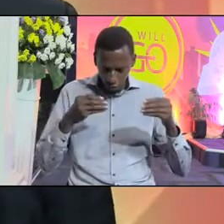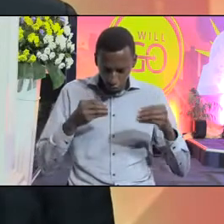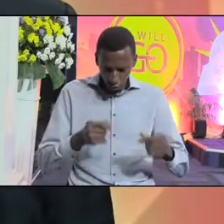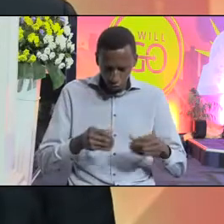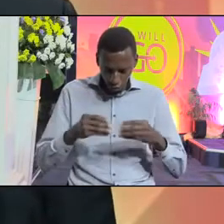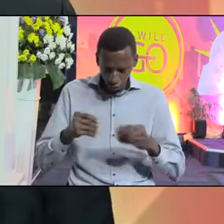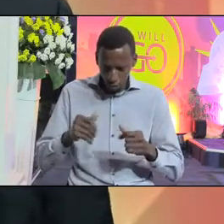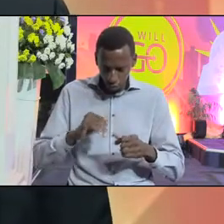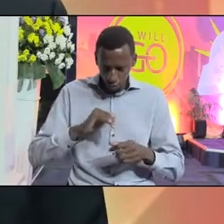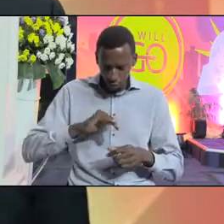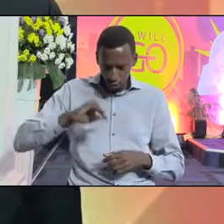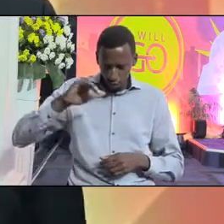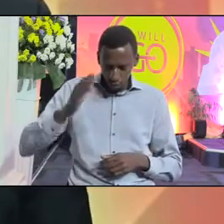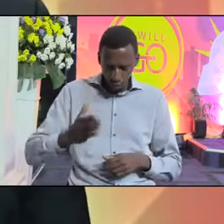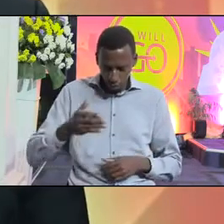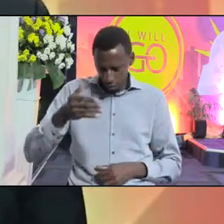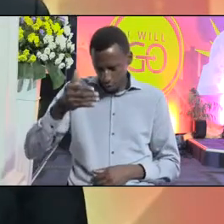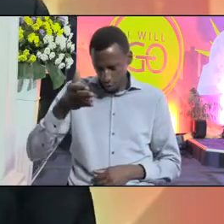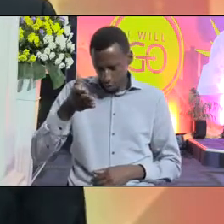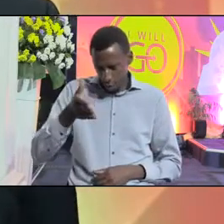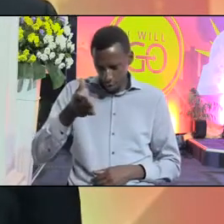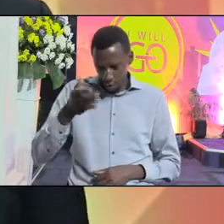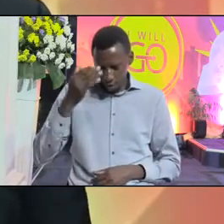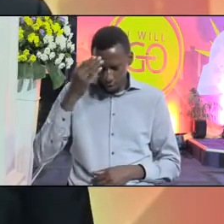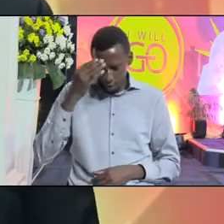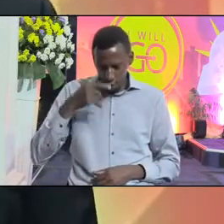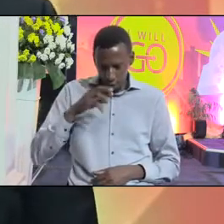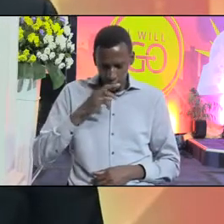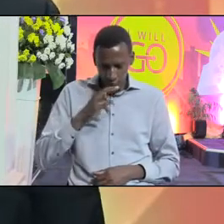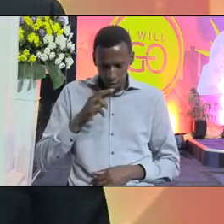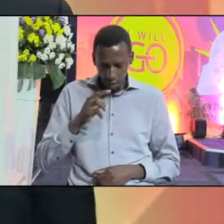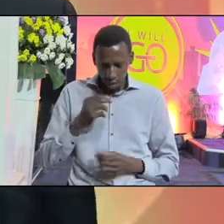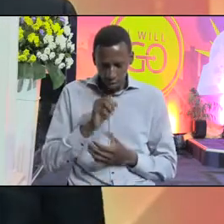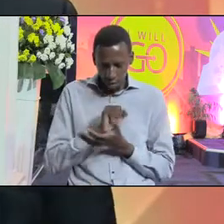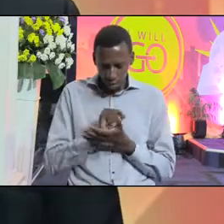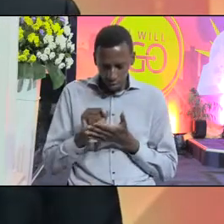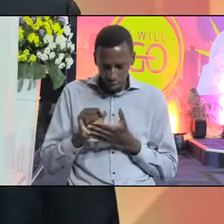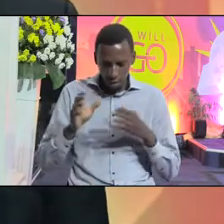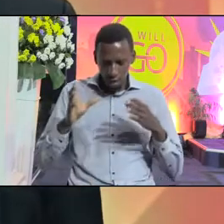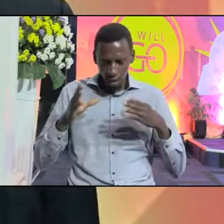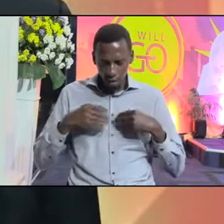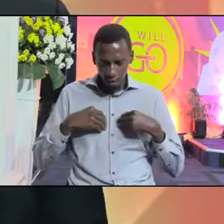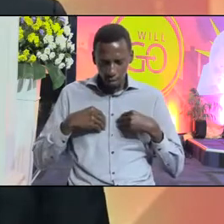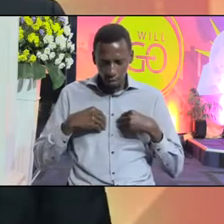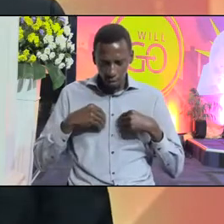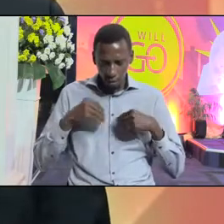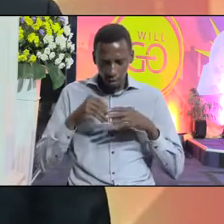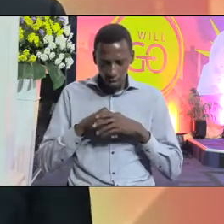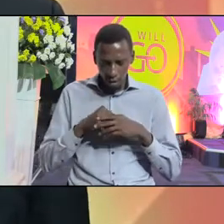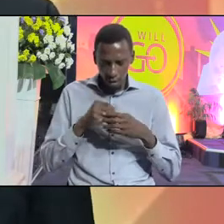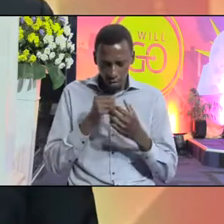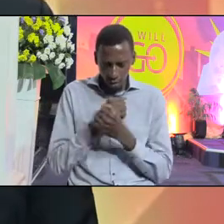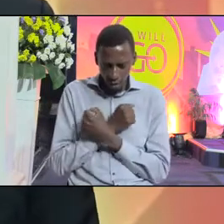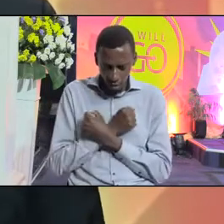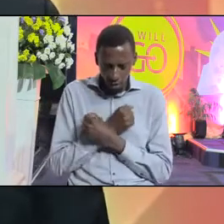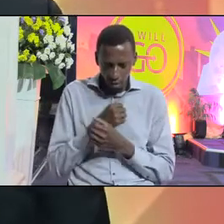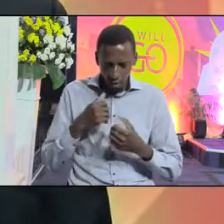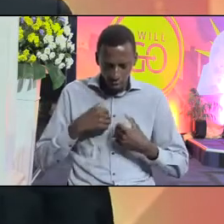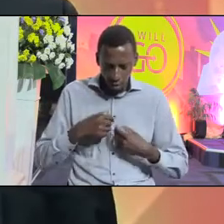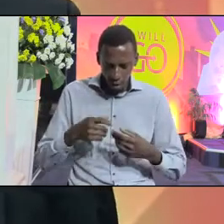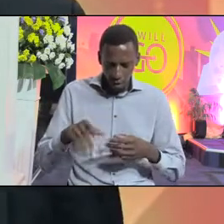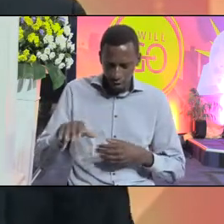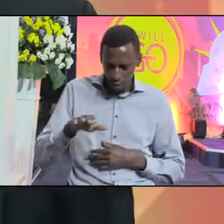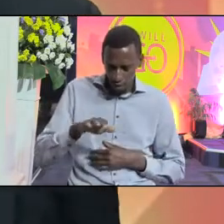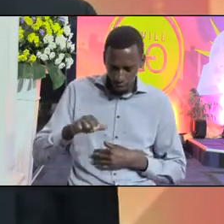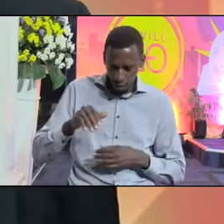mountains ahead of us, knowing that we are the saints, we are accepted in the Beloved, and that, dear Father, we have a place in